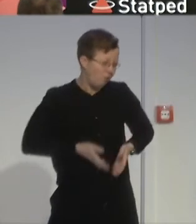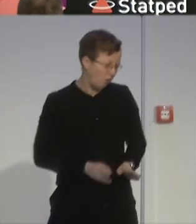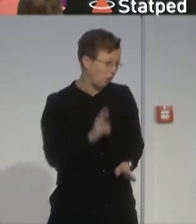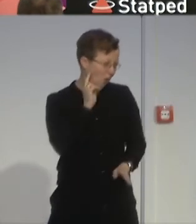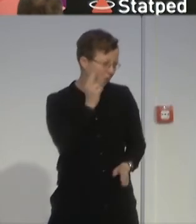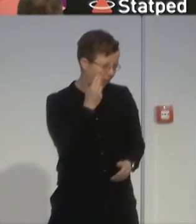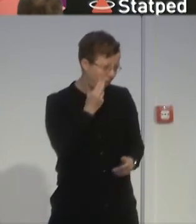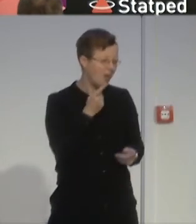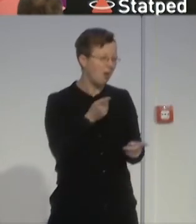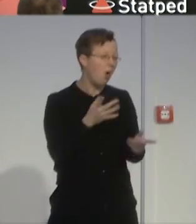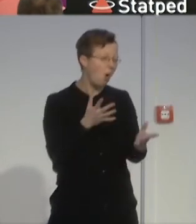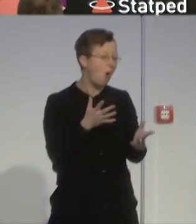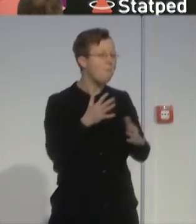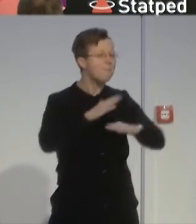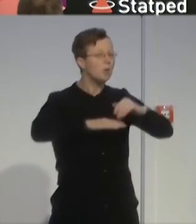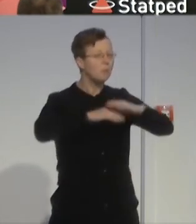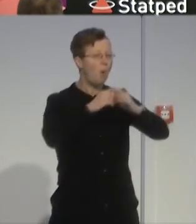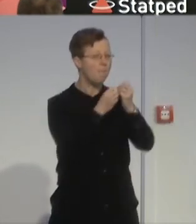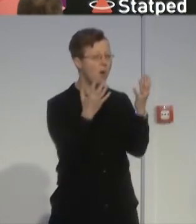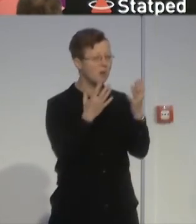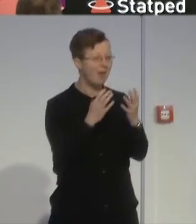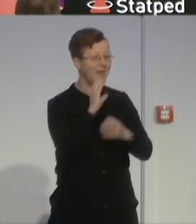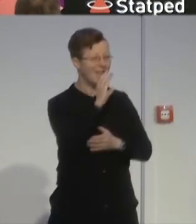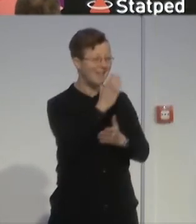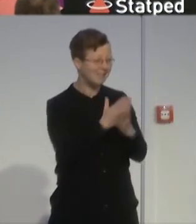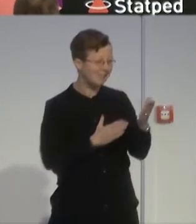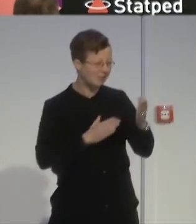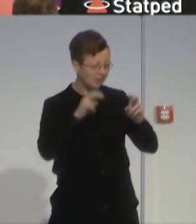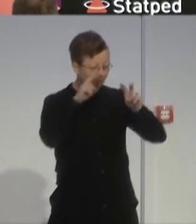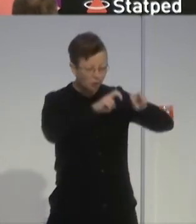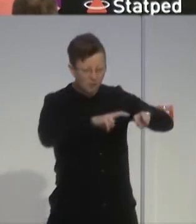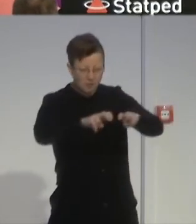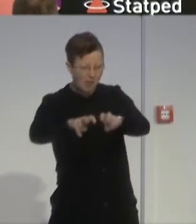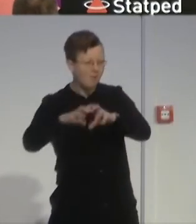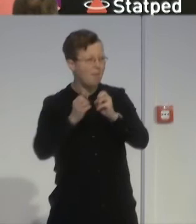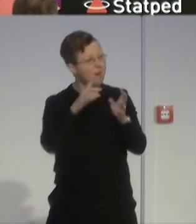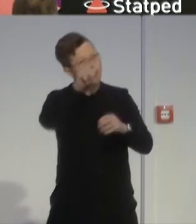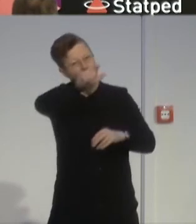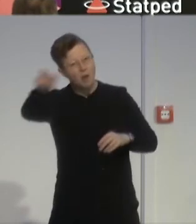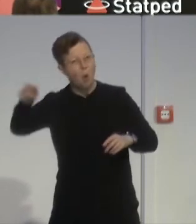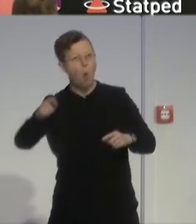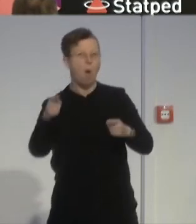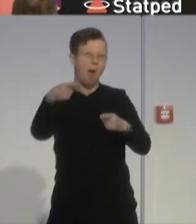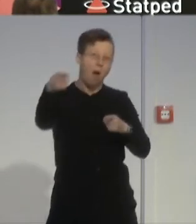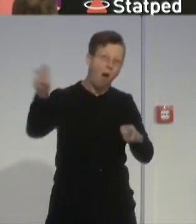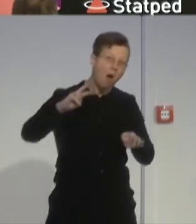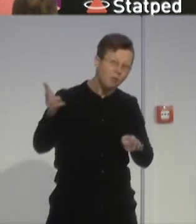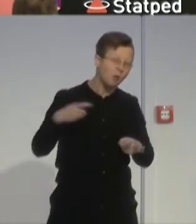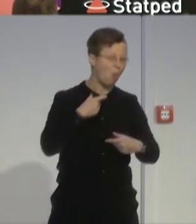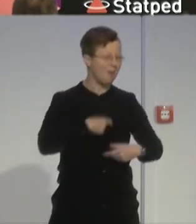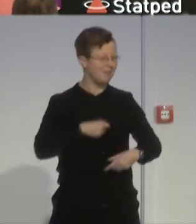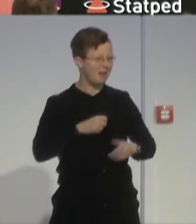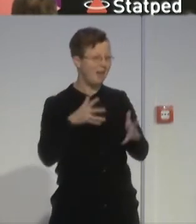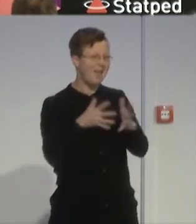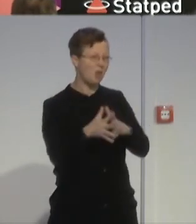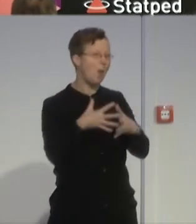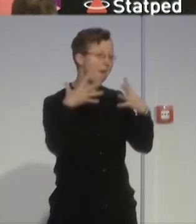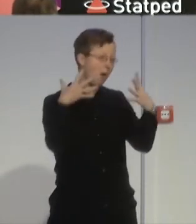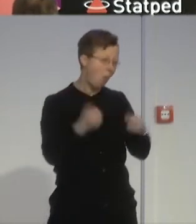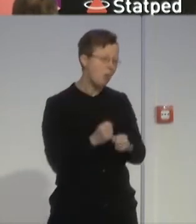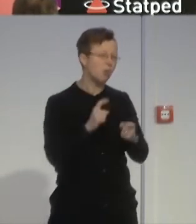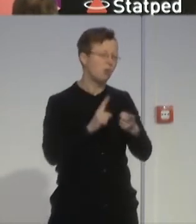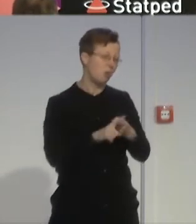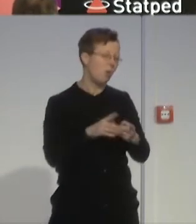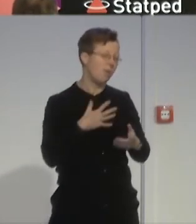also built on a lot of case studies by other people and also by ourselves and by myself over very many years. So it